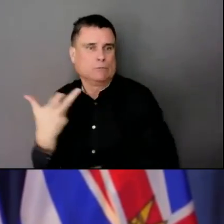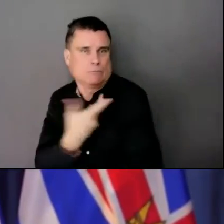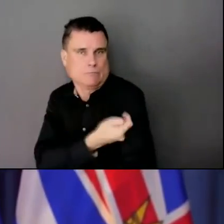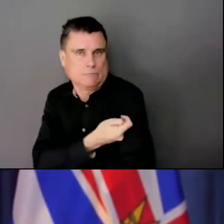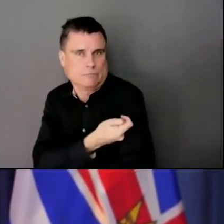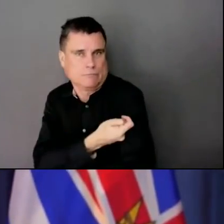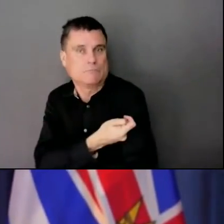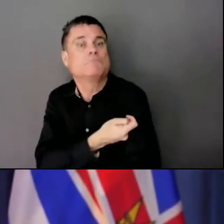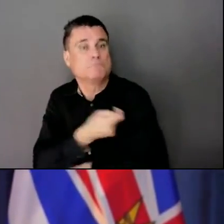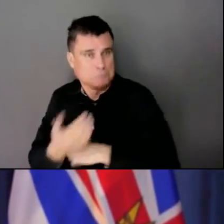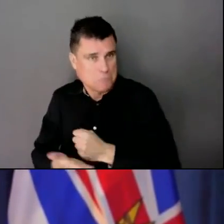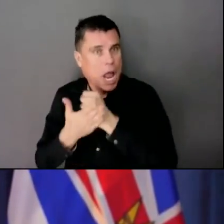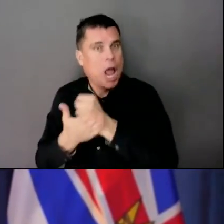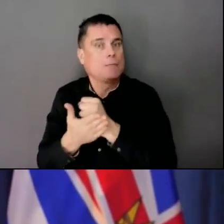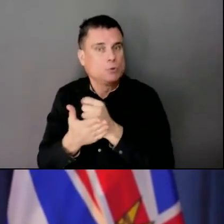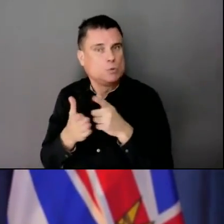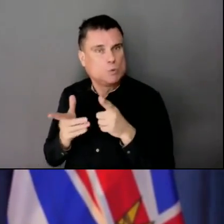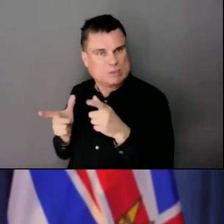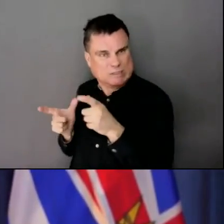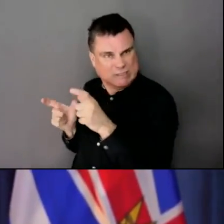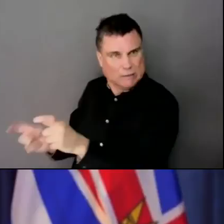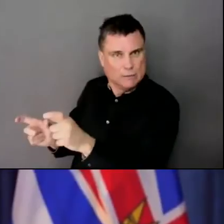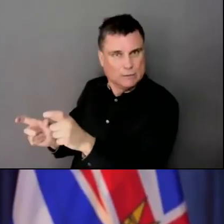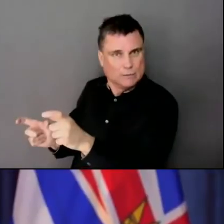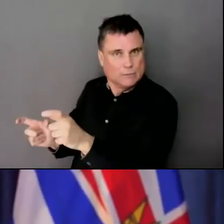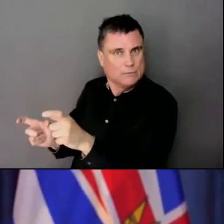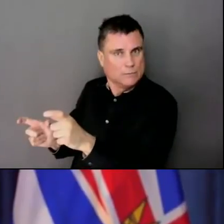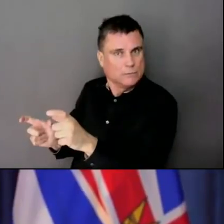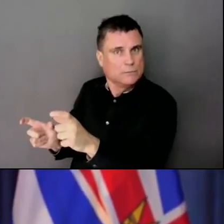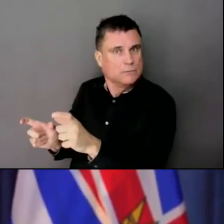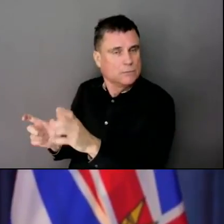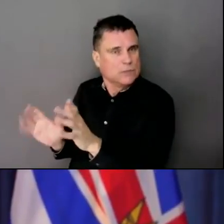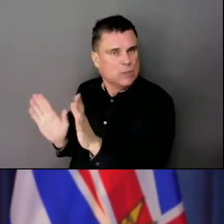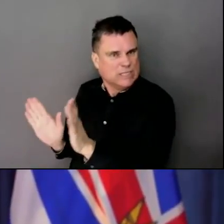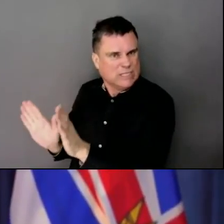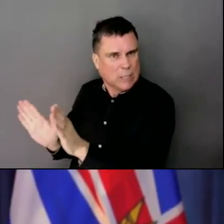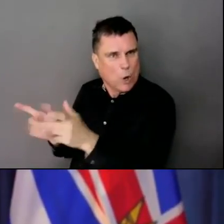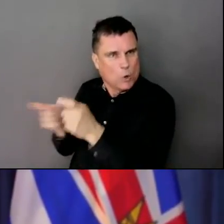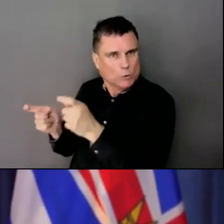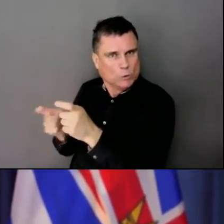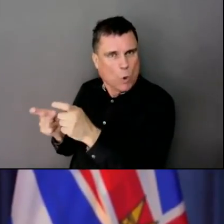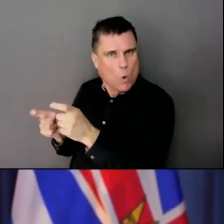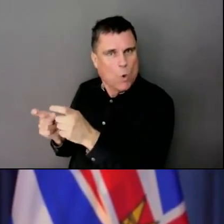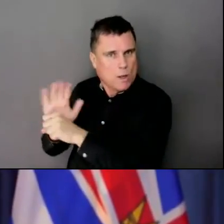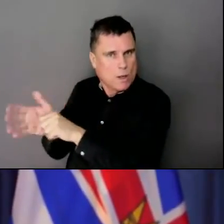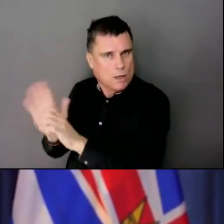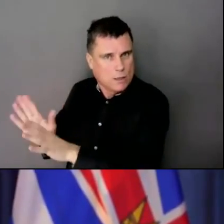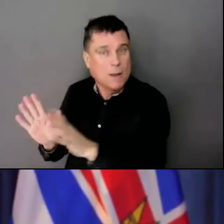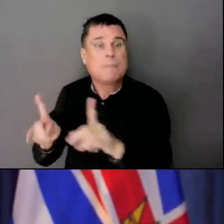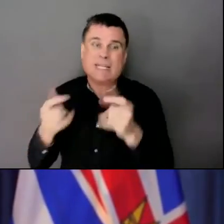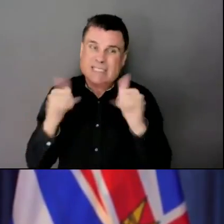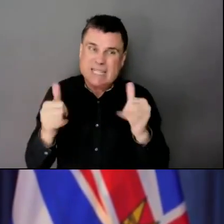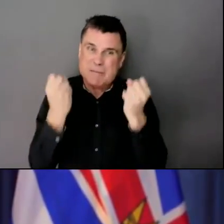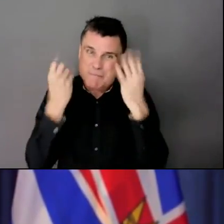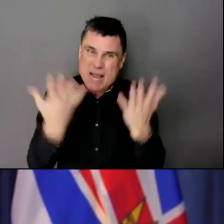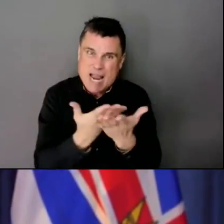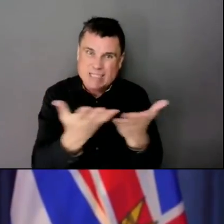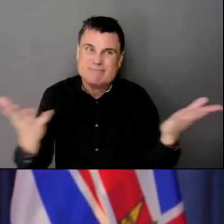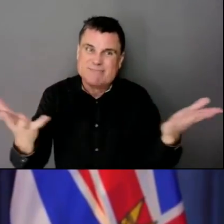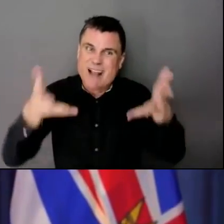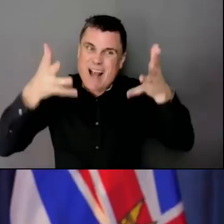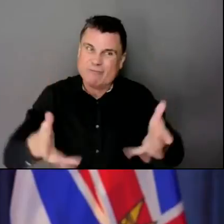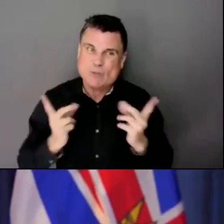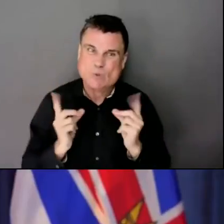far from off the track. We have a long, long way to go. And today we're going to talk about how we as British Columbians can all work